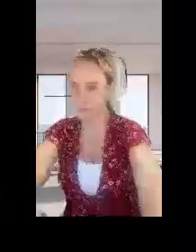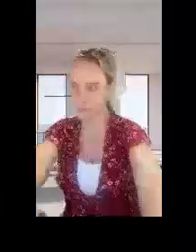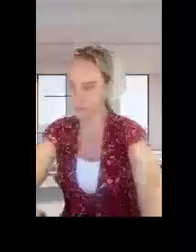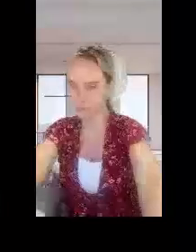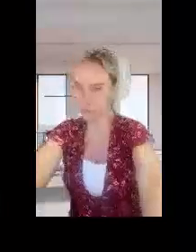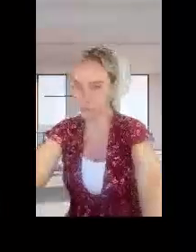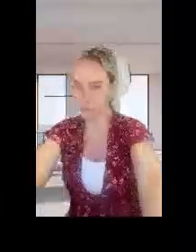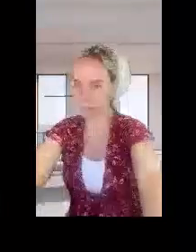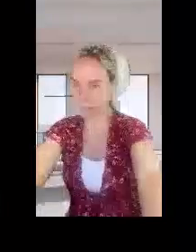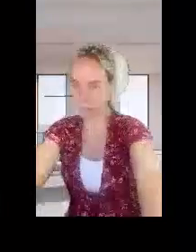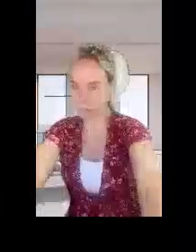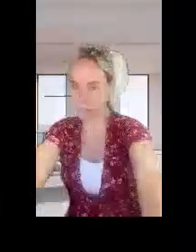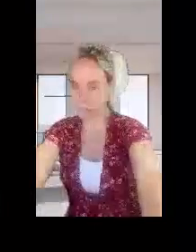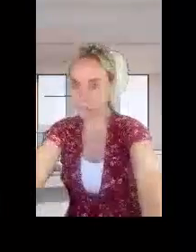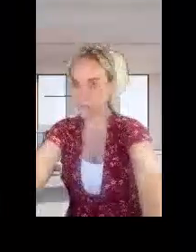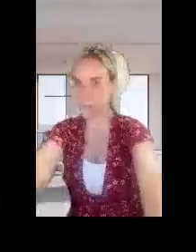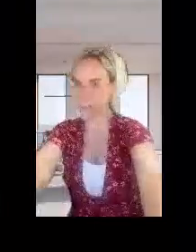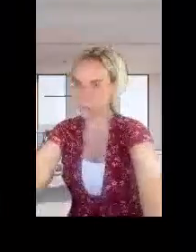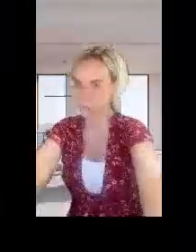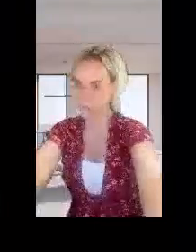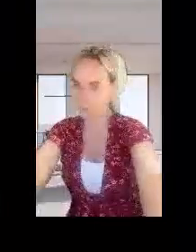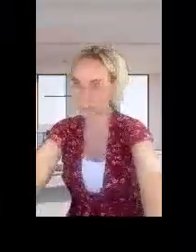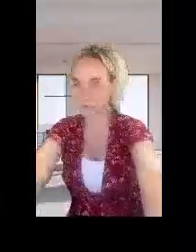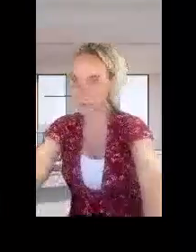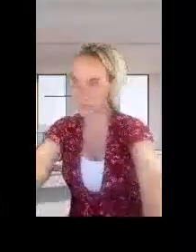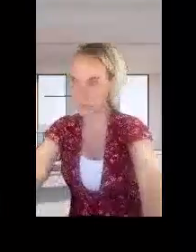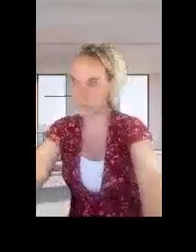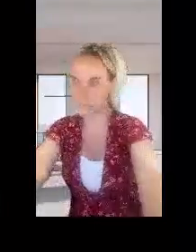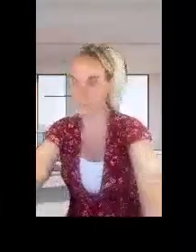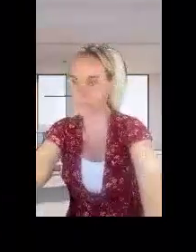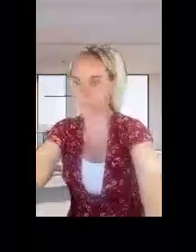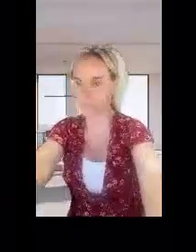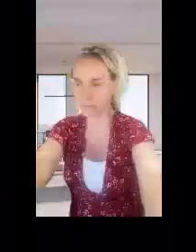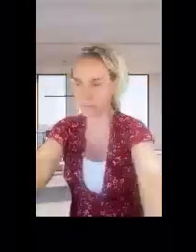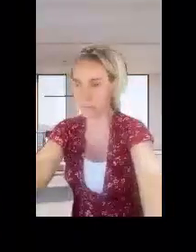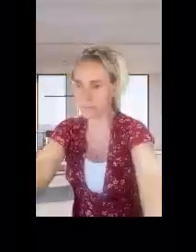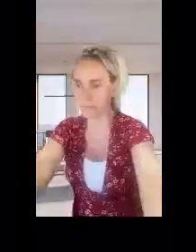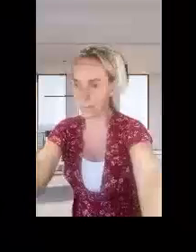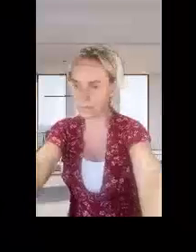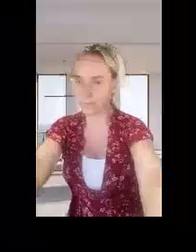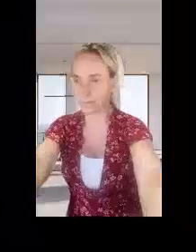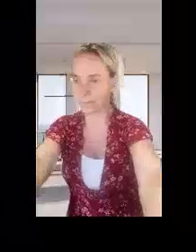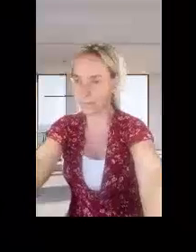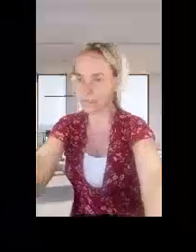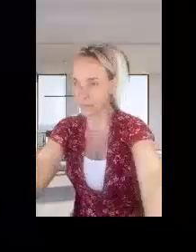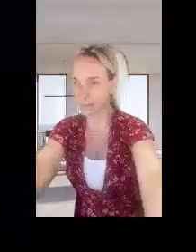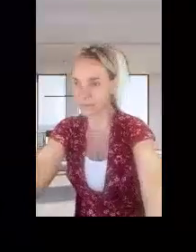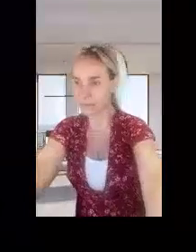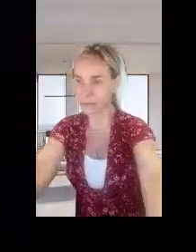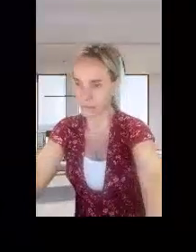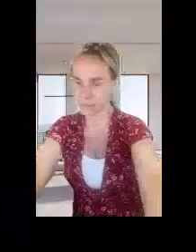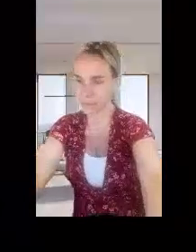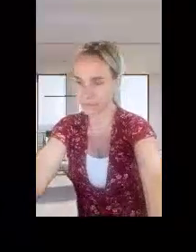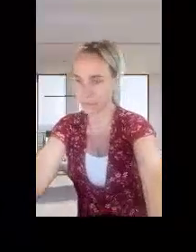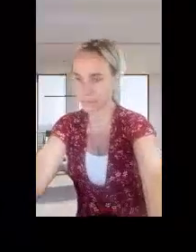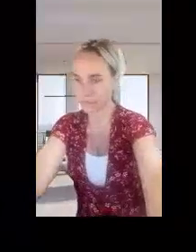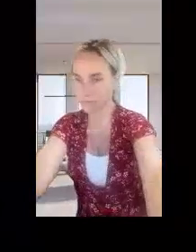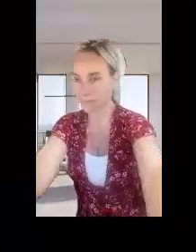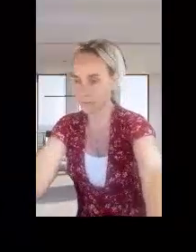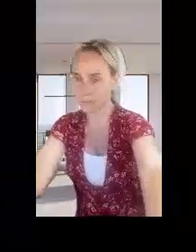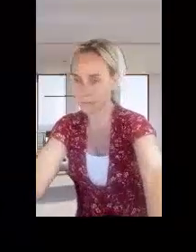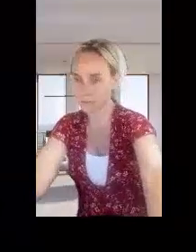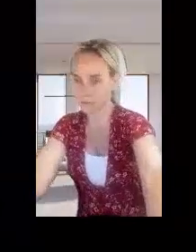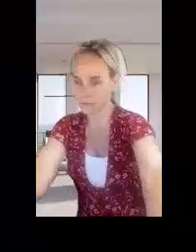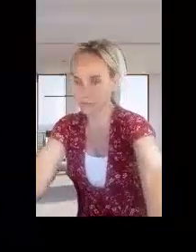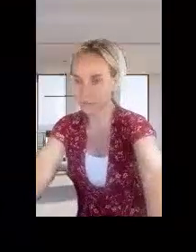and worth of all people. Colonialism displaced and dispossessed indigenous peoples of their ancestral land. And continues